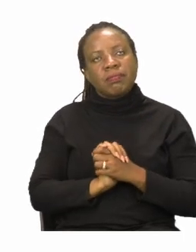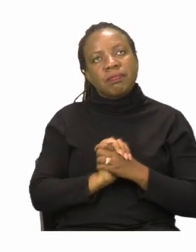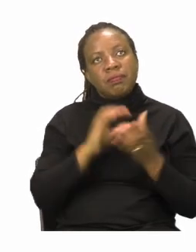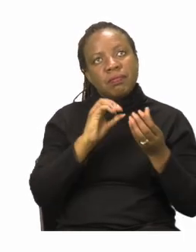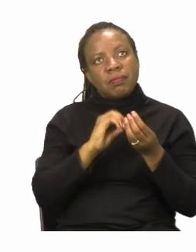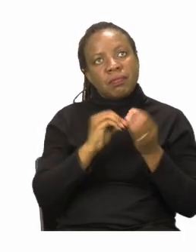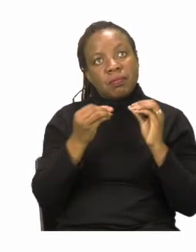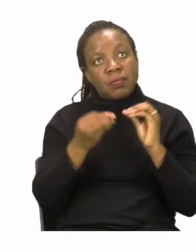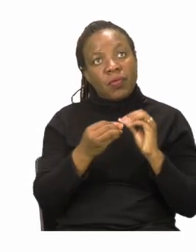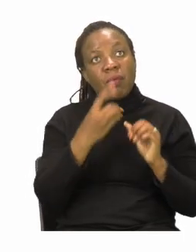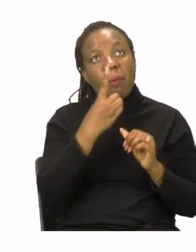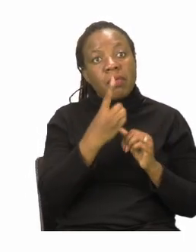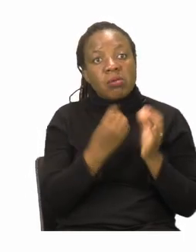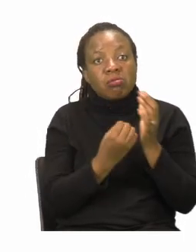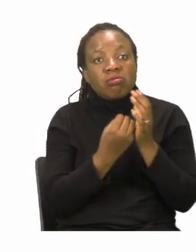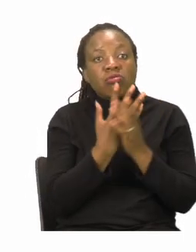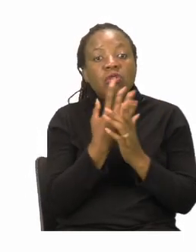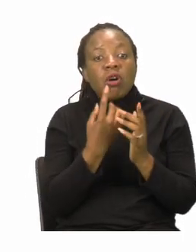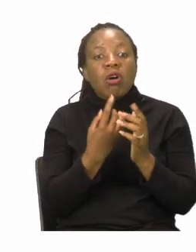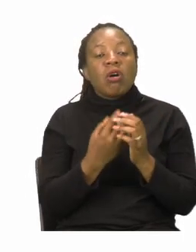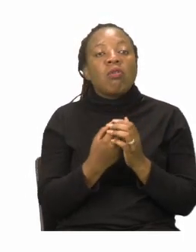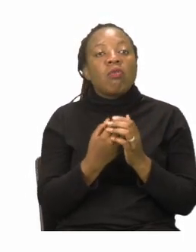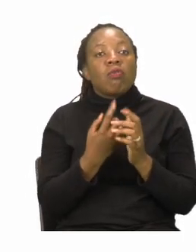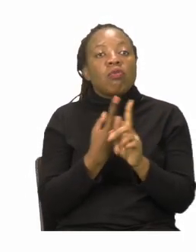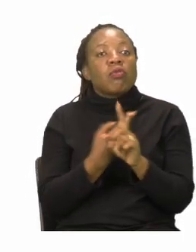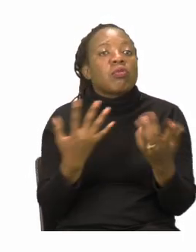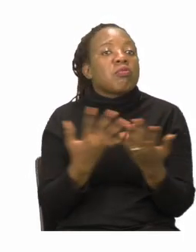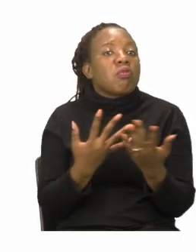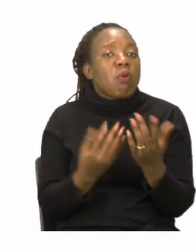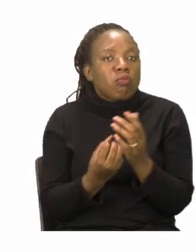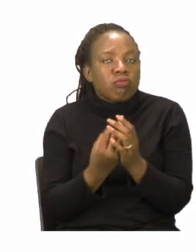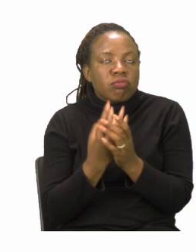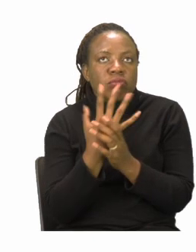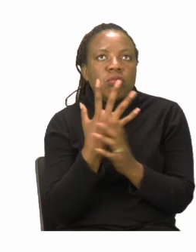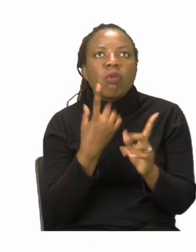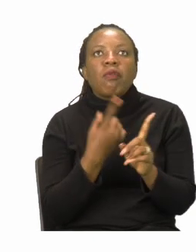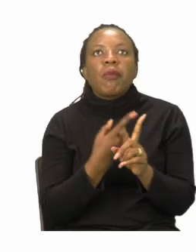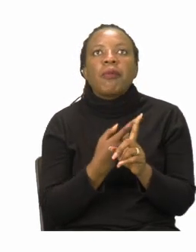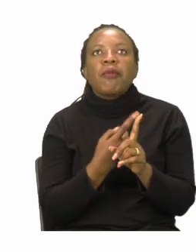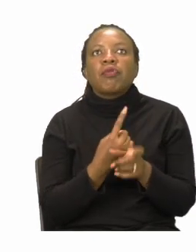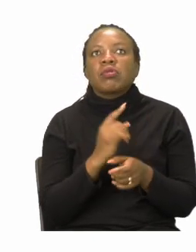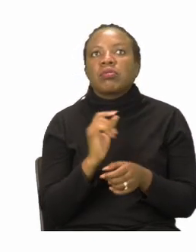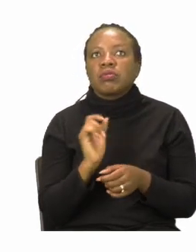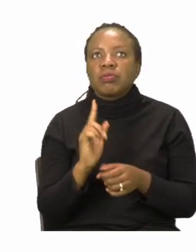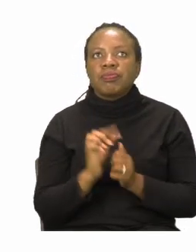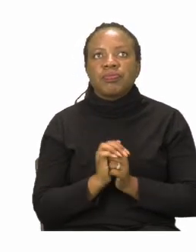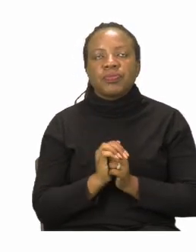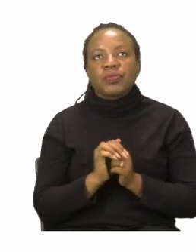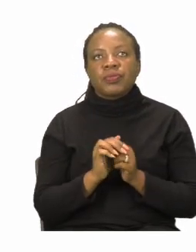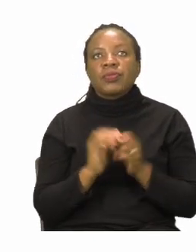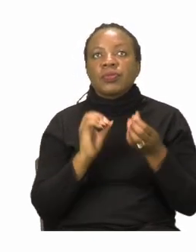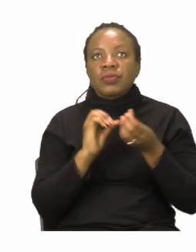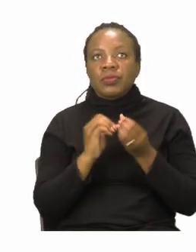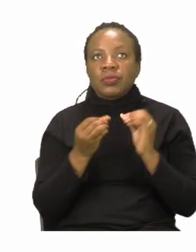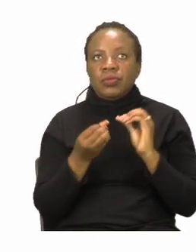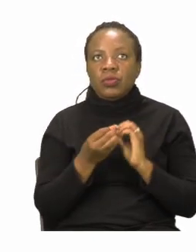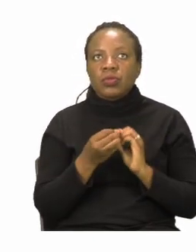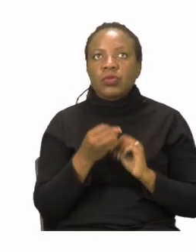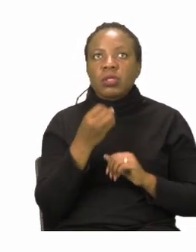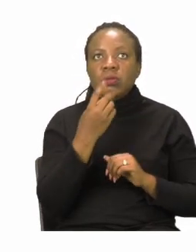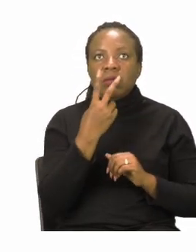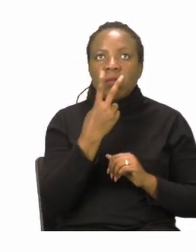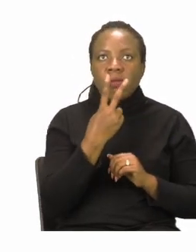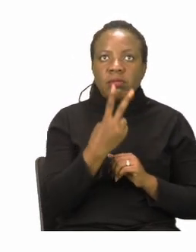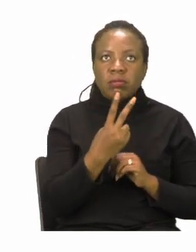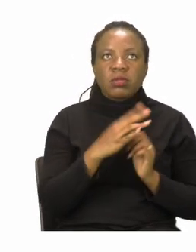a. Number 2. Name 4 things plants need in order